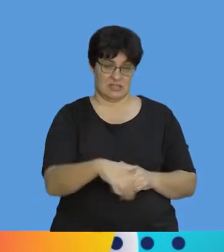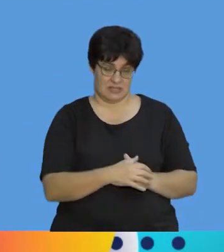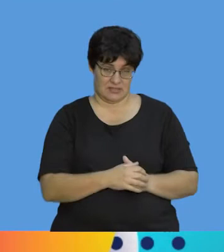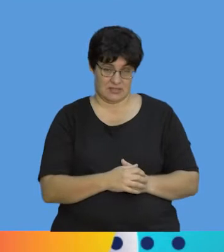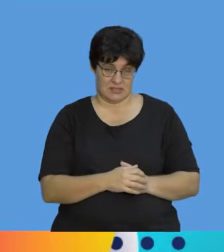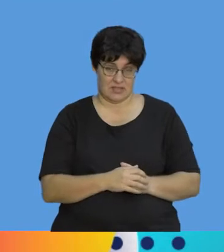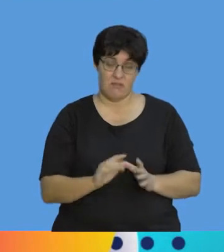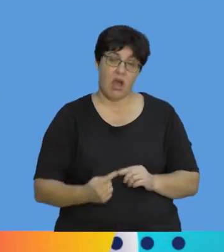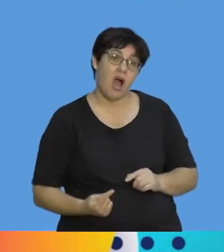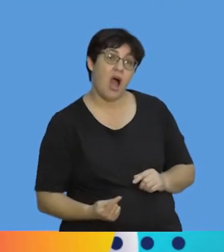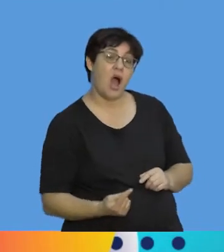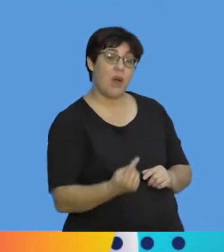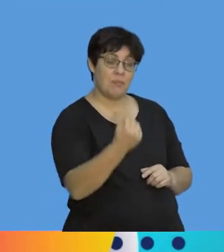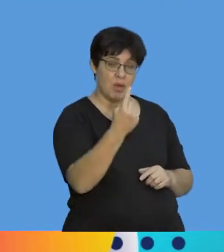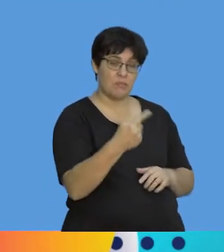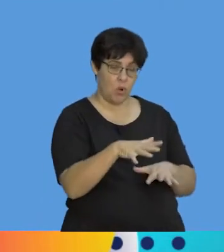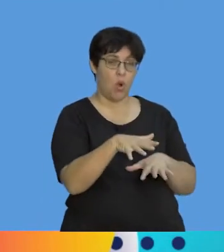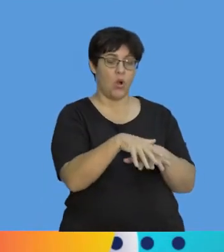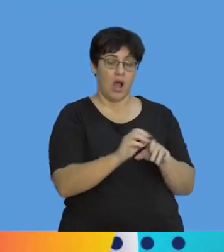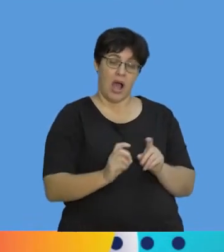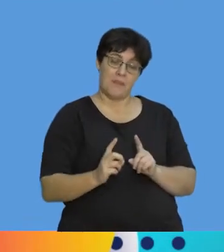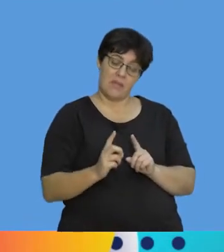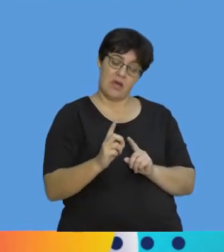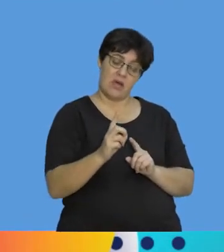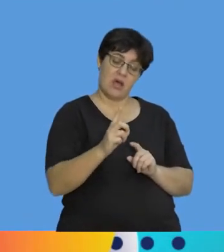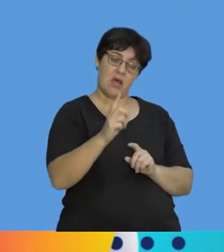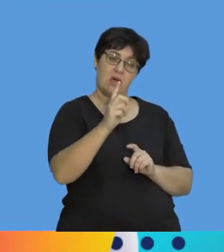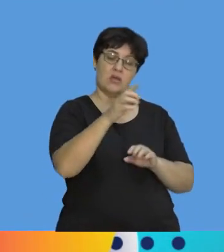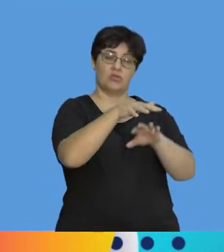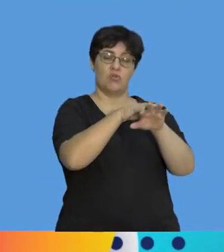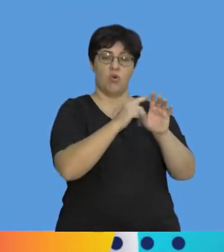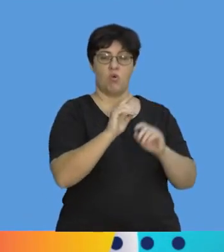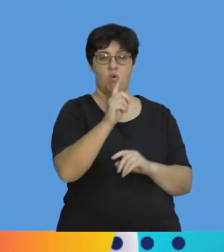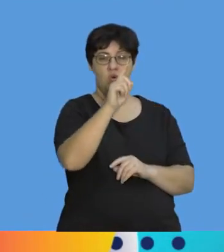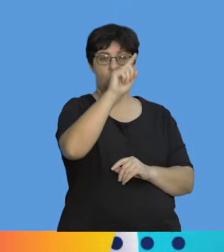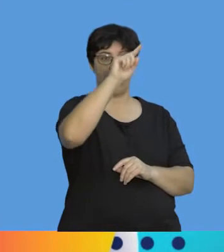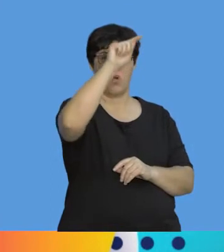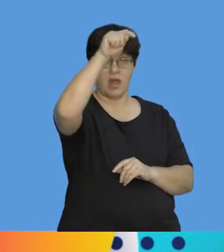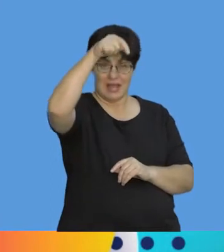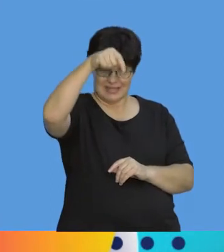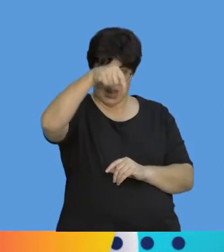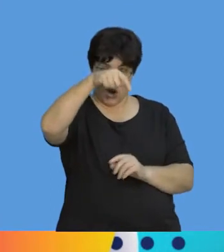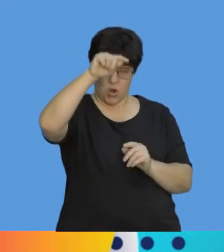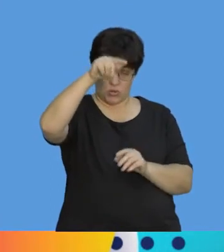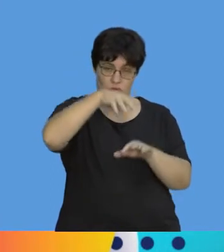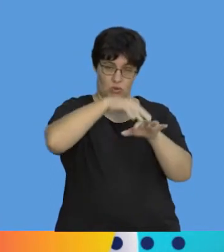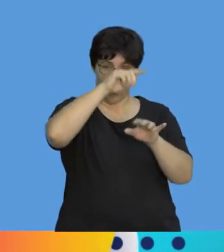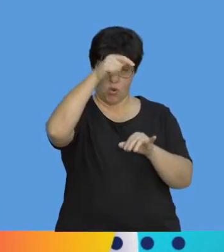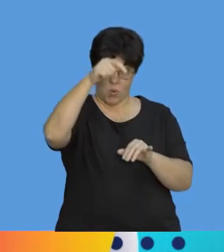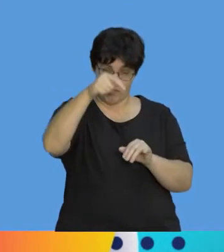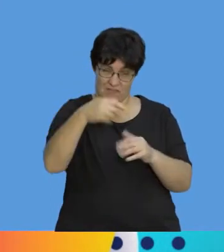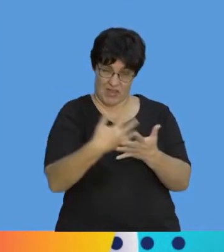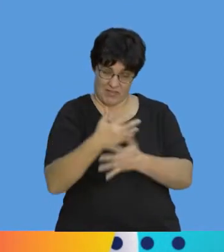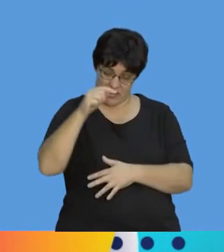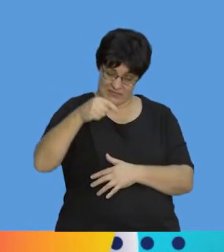when it's moving up, it's going to be slowing down, and when it's going down, it's speeding up. What